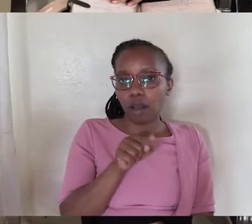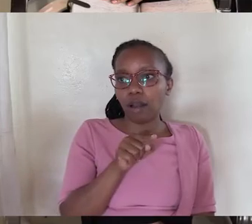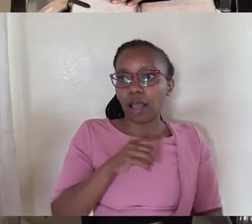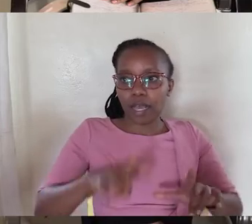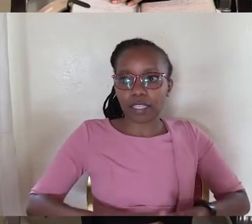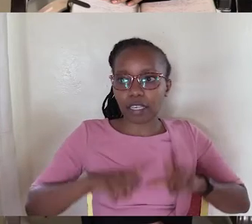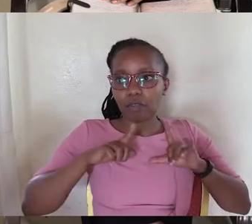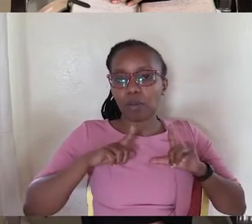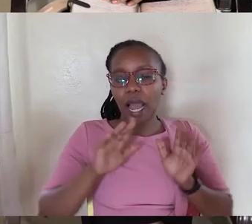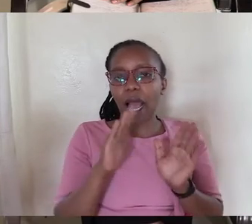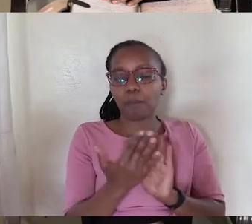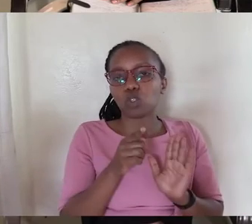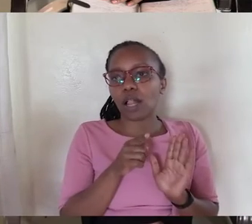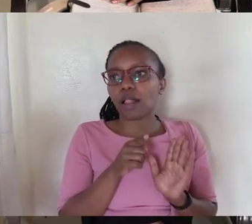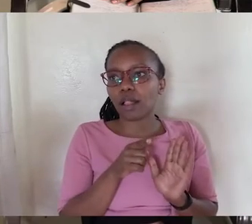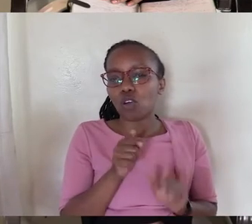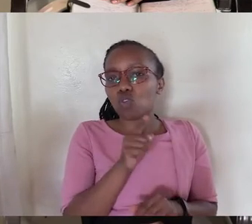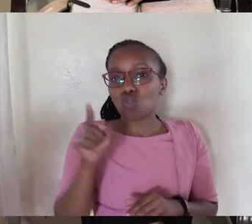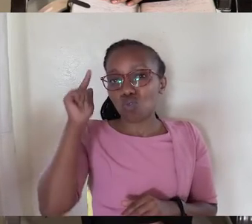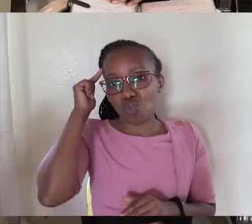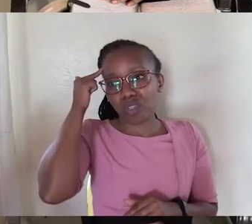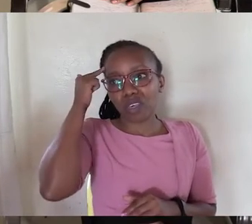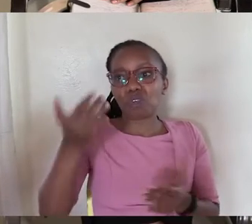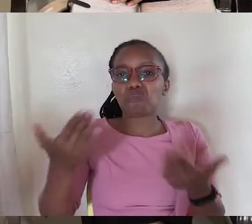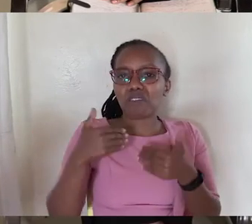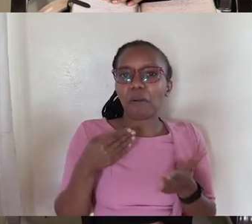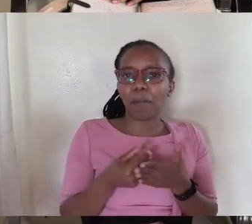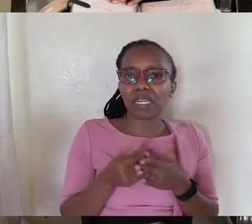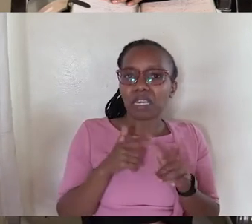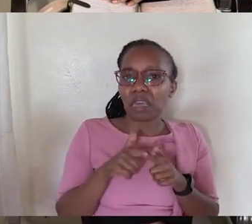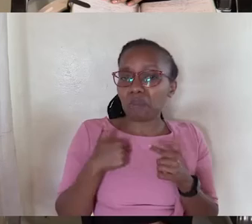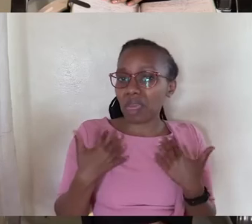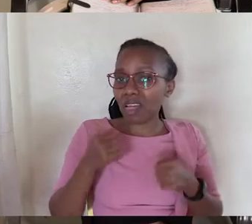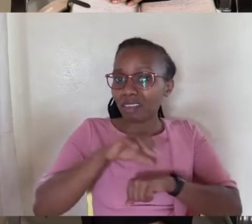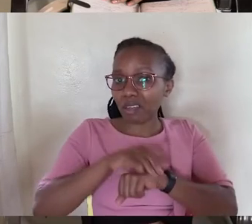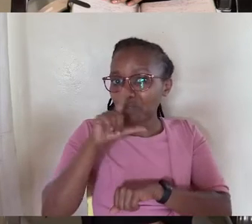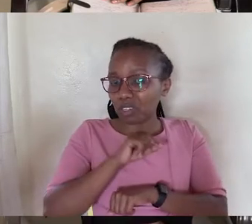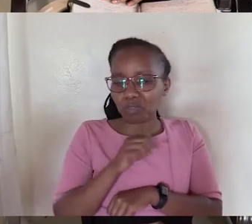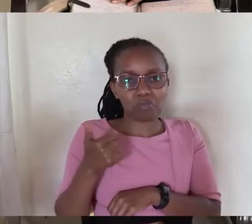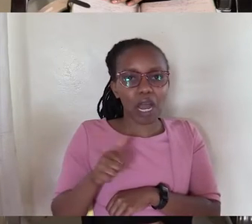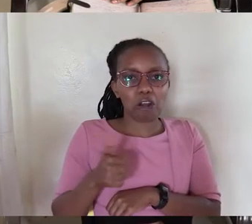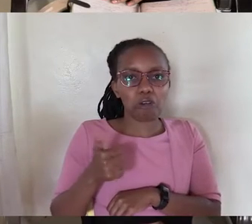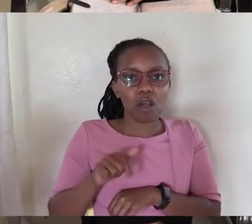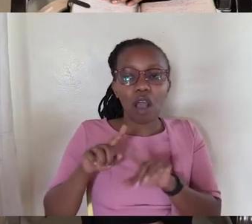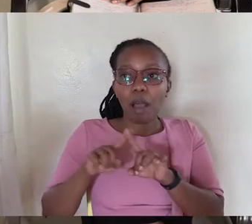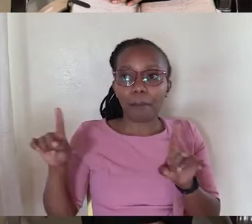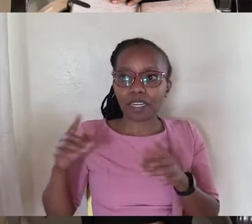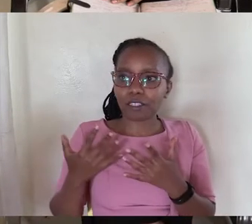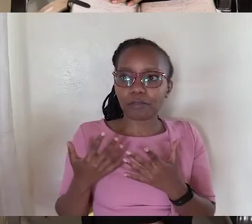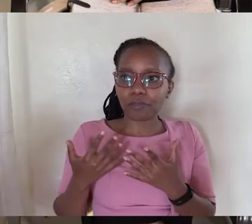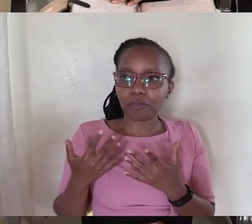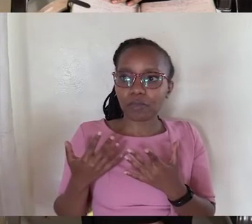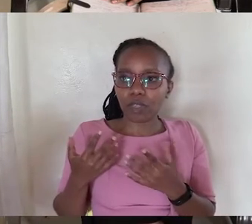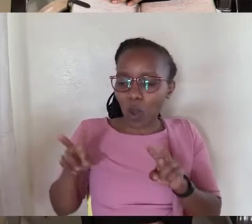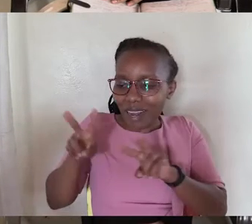a survivor-centered approach. You think that by giving me money, you have healed me. You haven't. When we did a small research and we did a